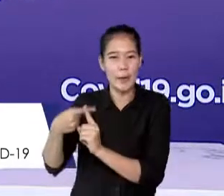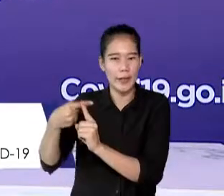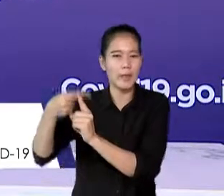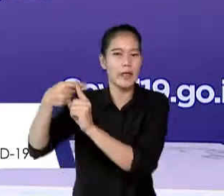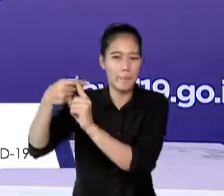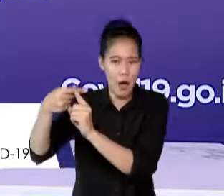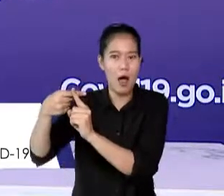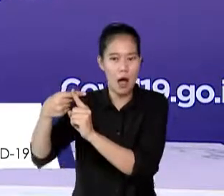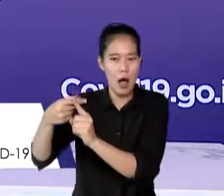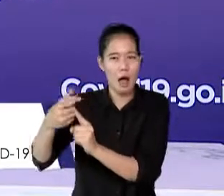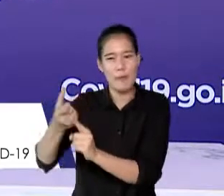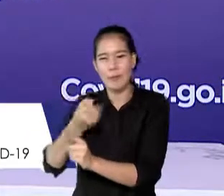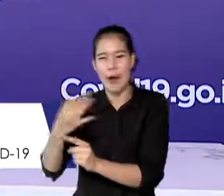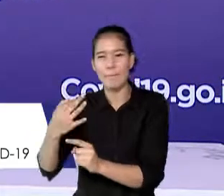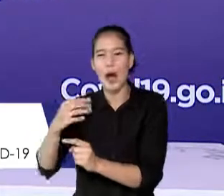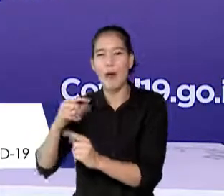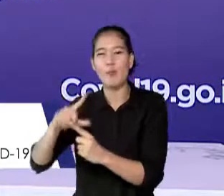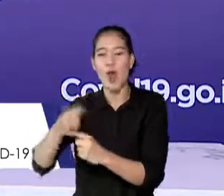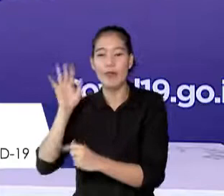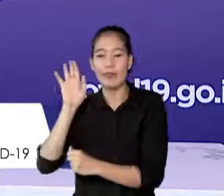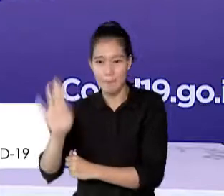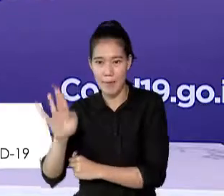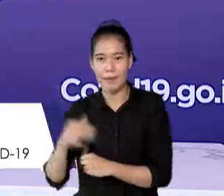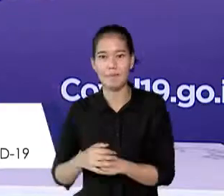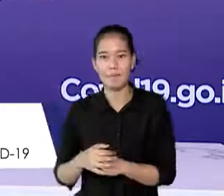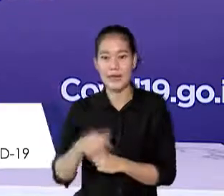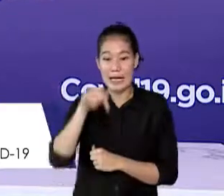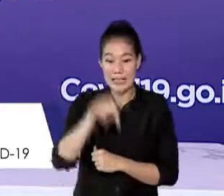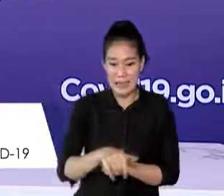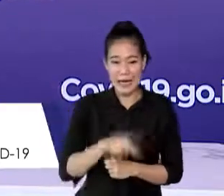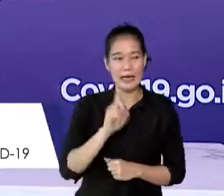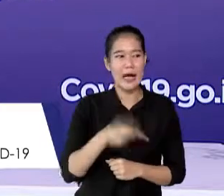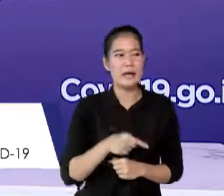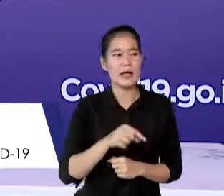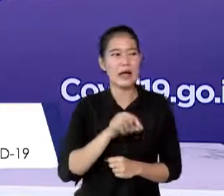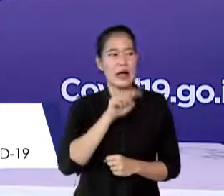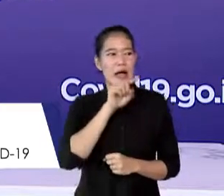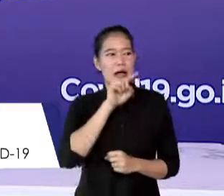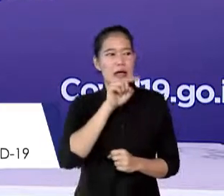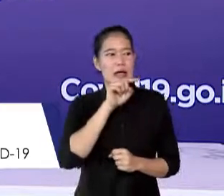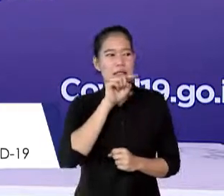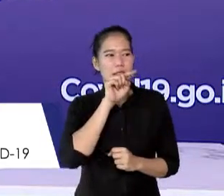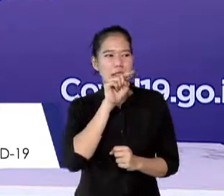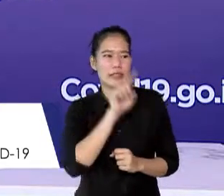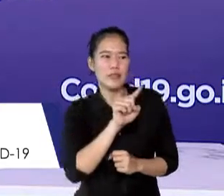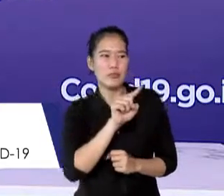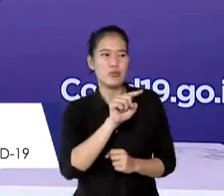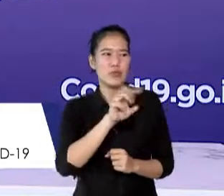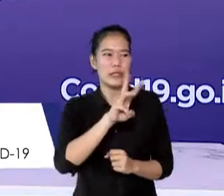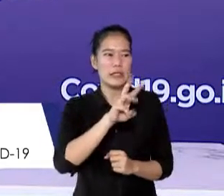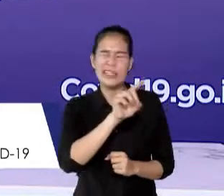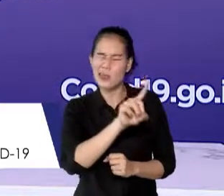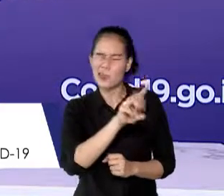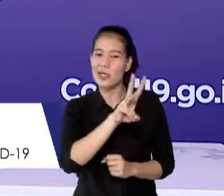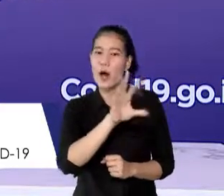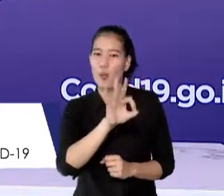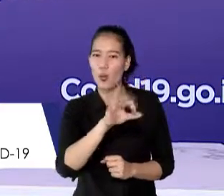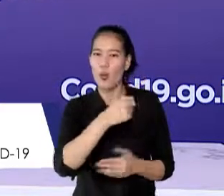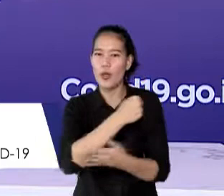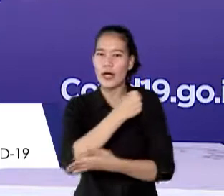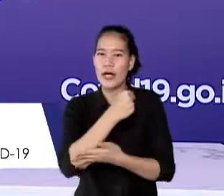in the coming months, to date, nearly 130 countries, or equivalent